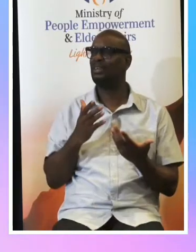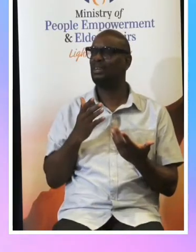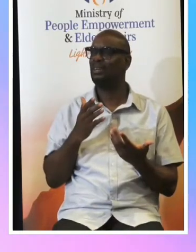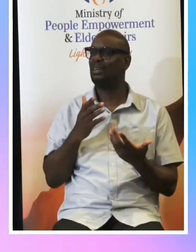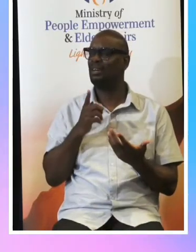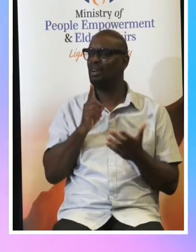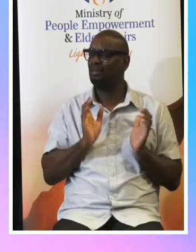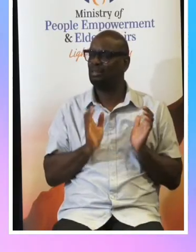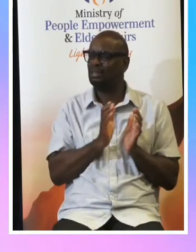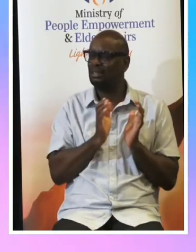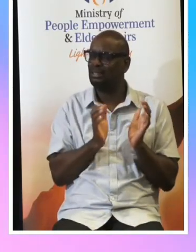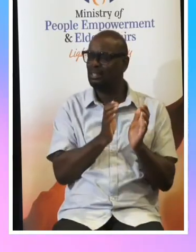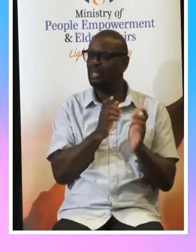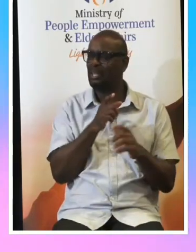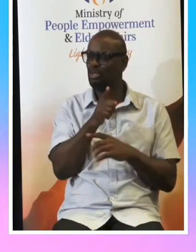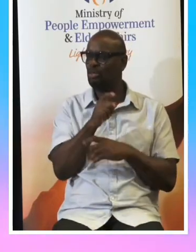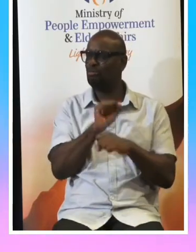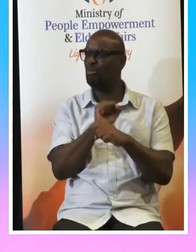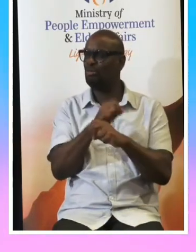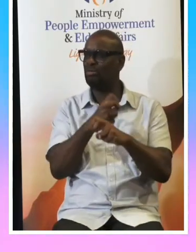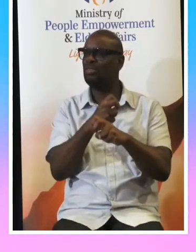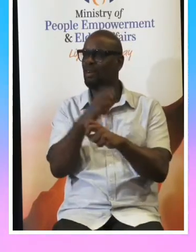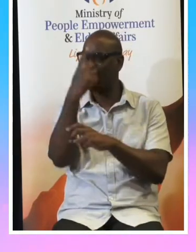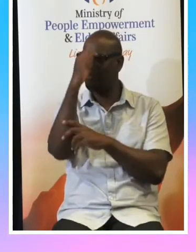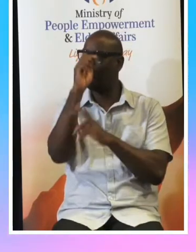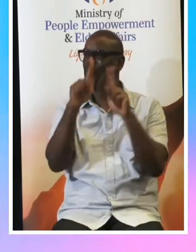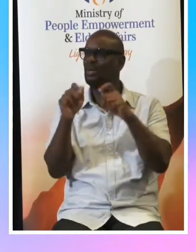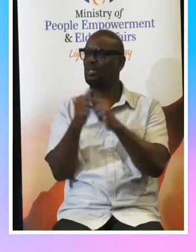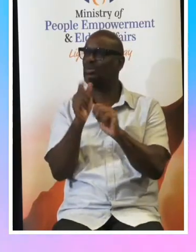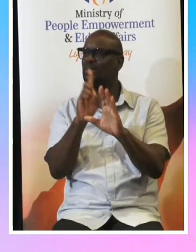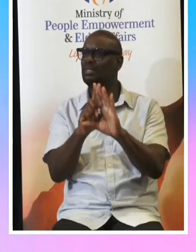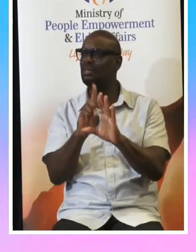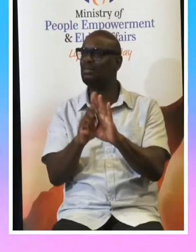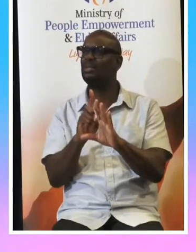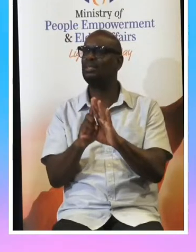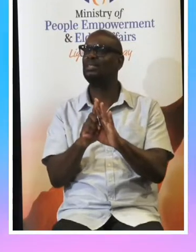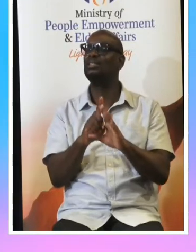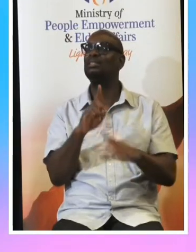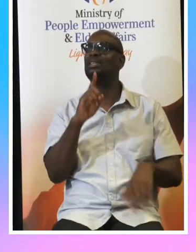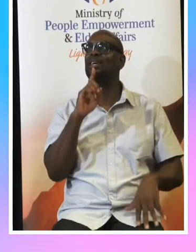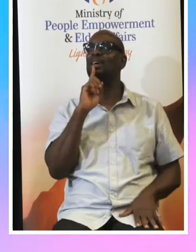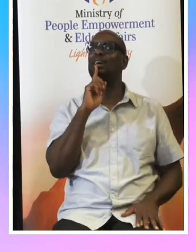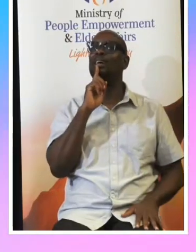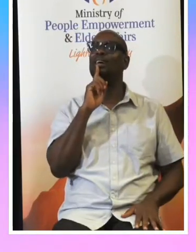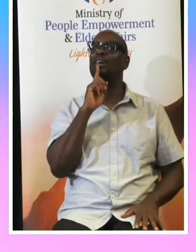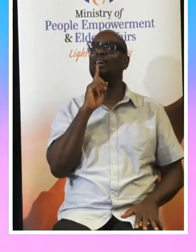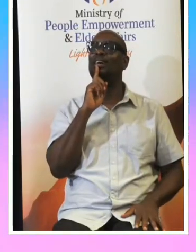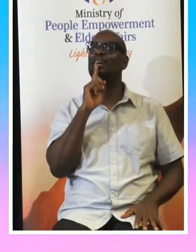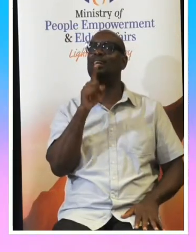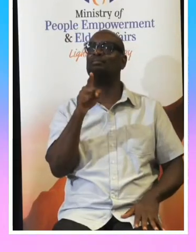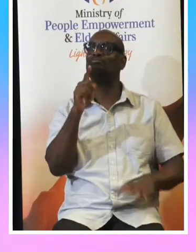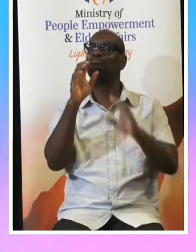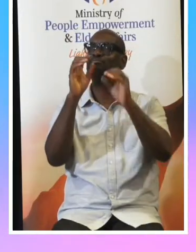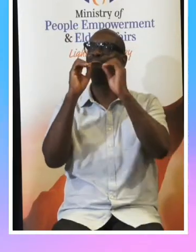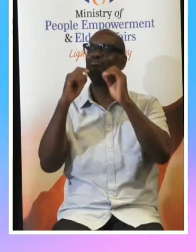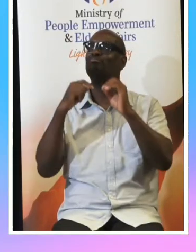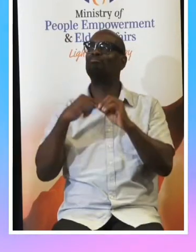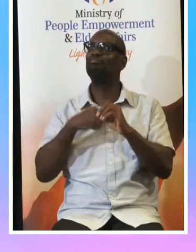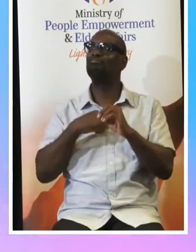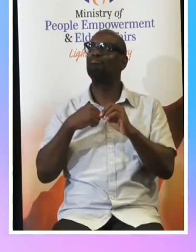led to the improvement and the broadening of our understanding about the realities of persons